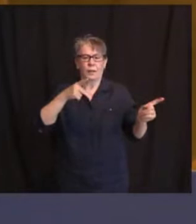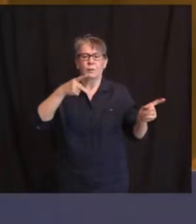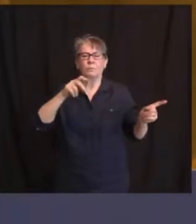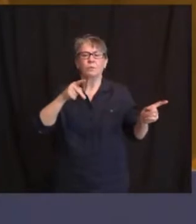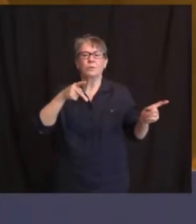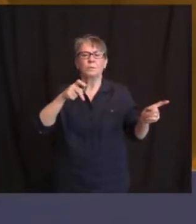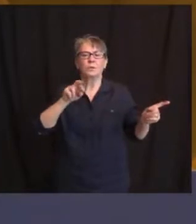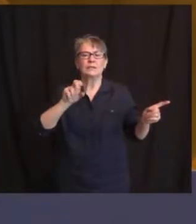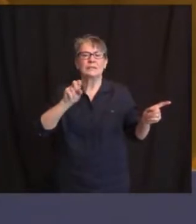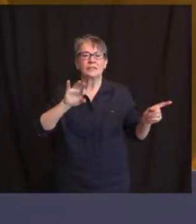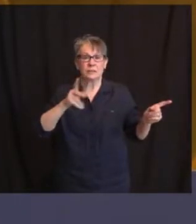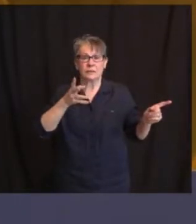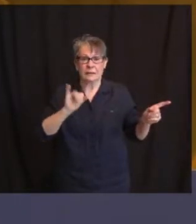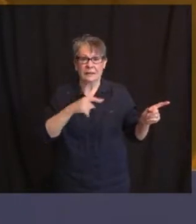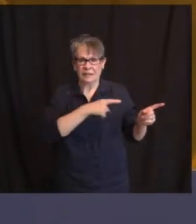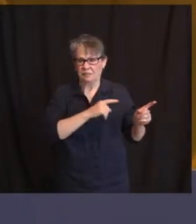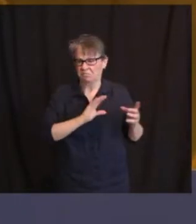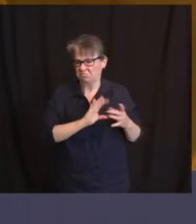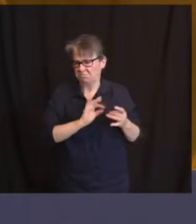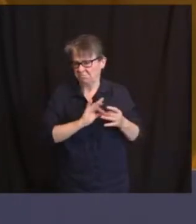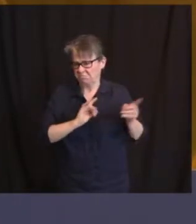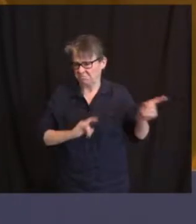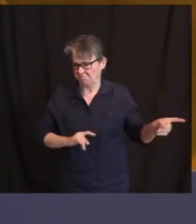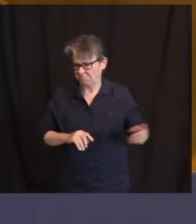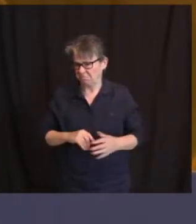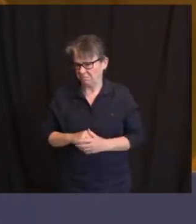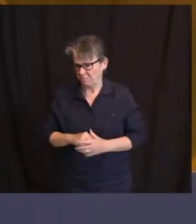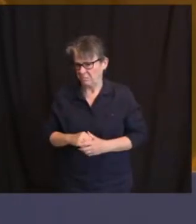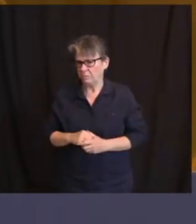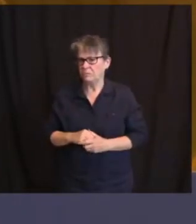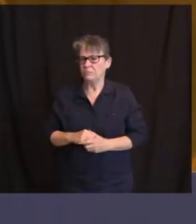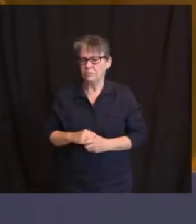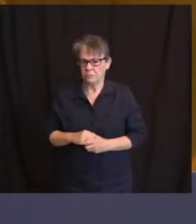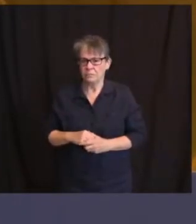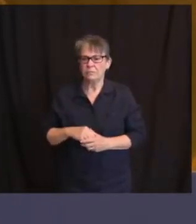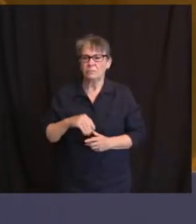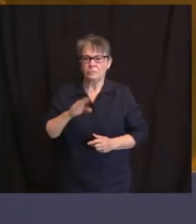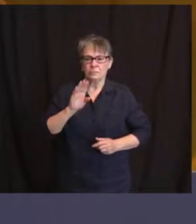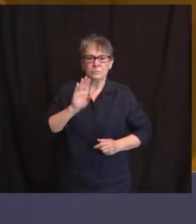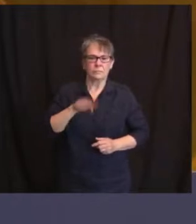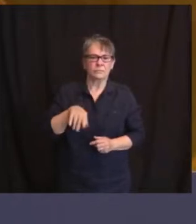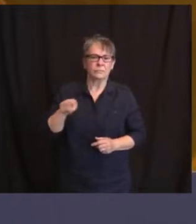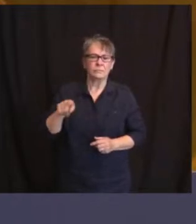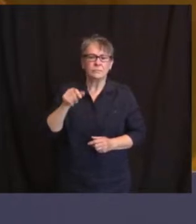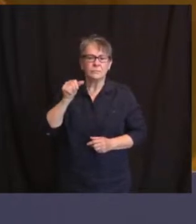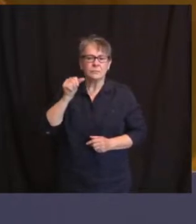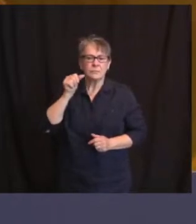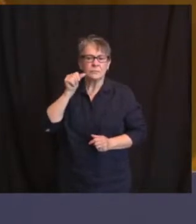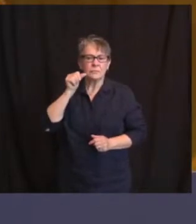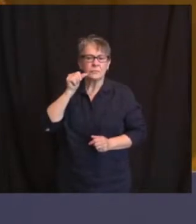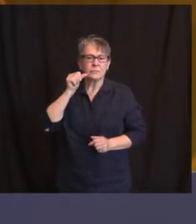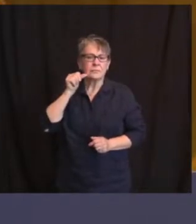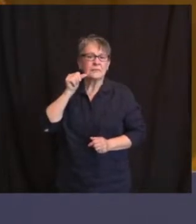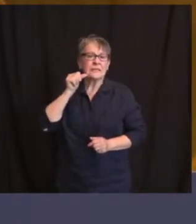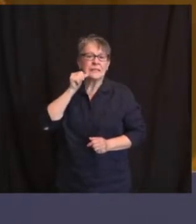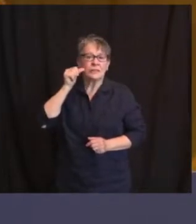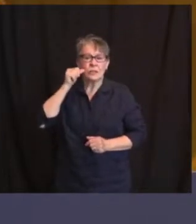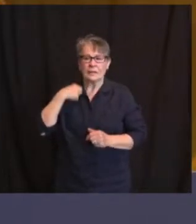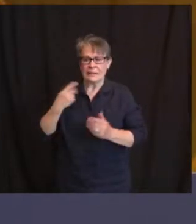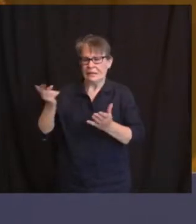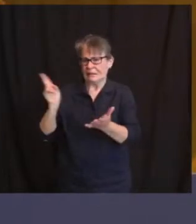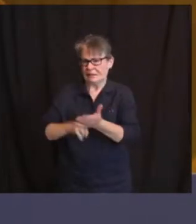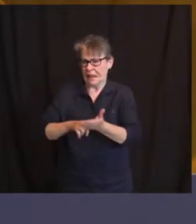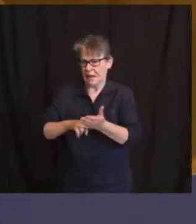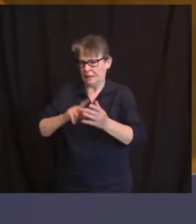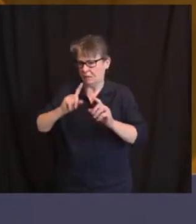directive that all long-term care facilities must have a testing plan for their staff and residents. So I just want to make some points